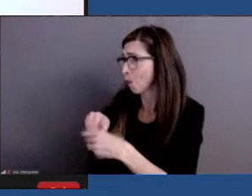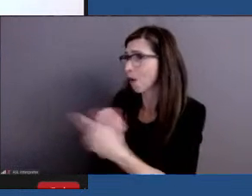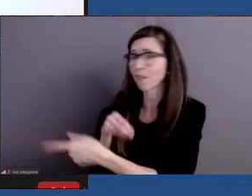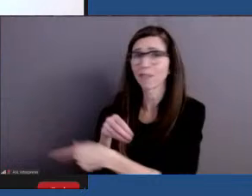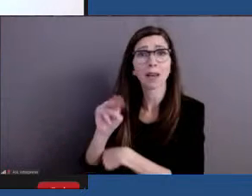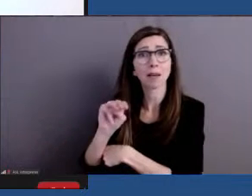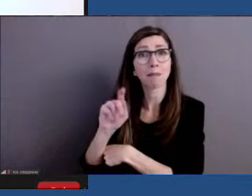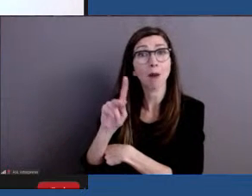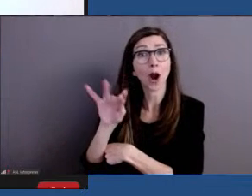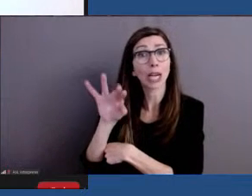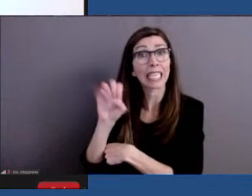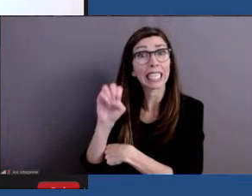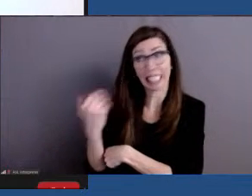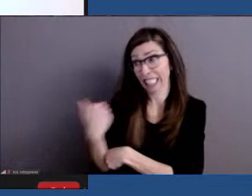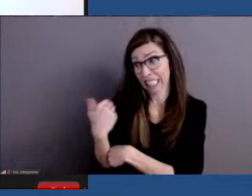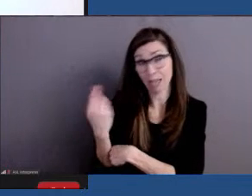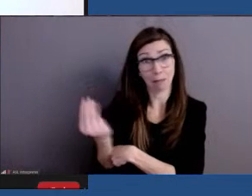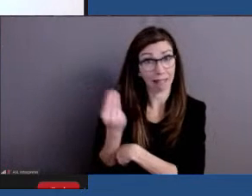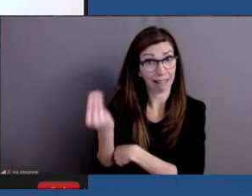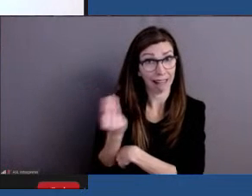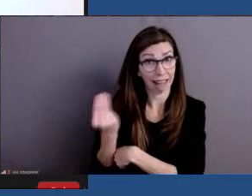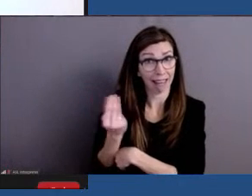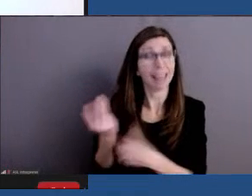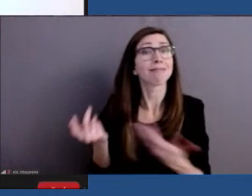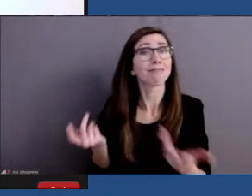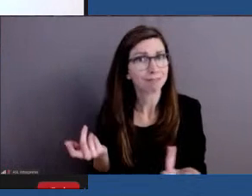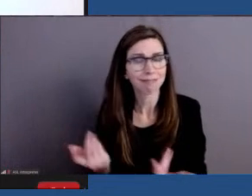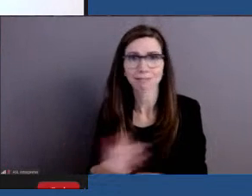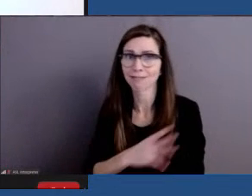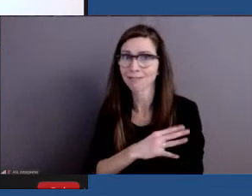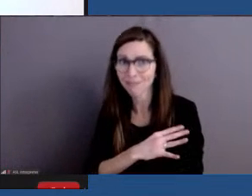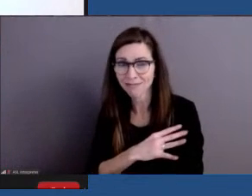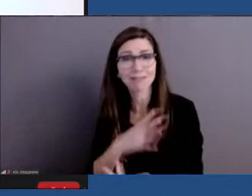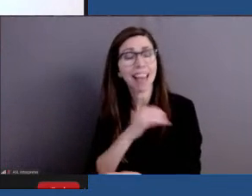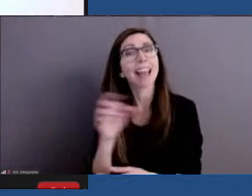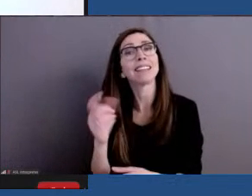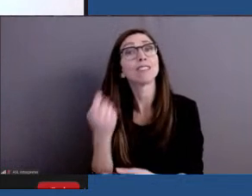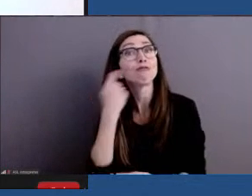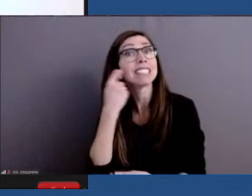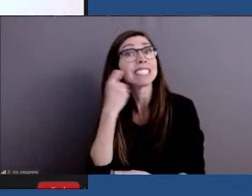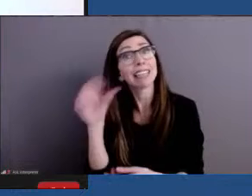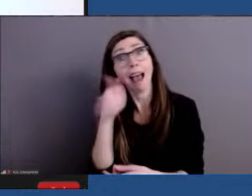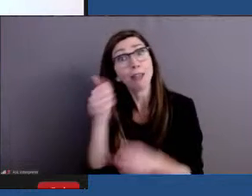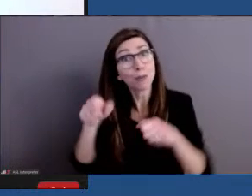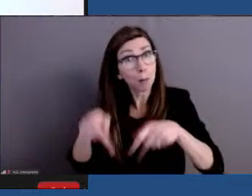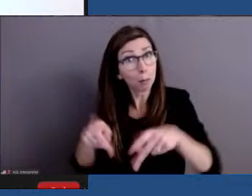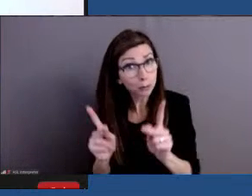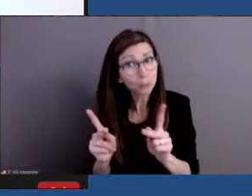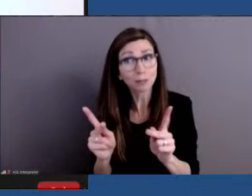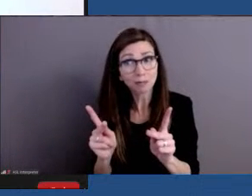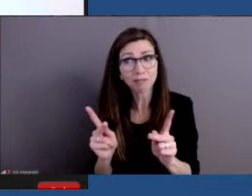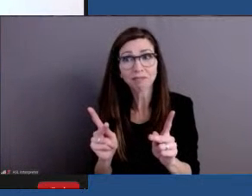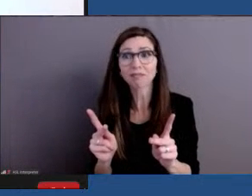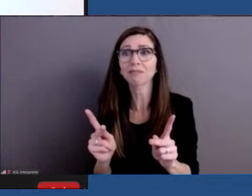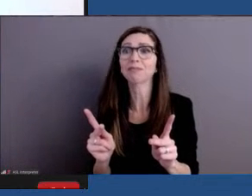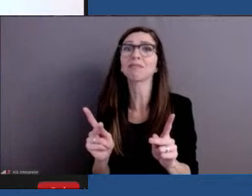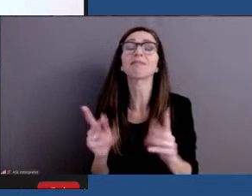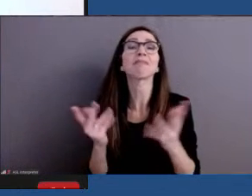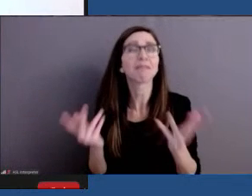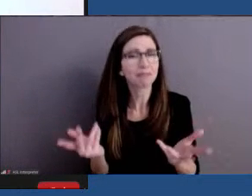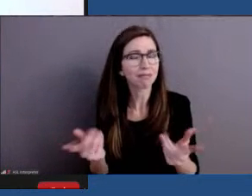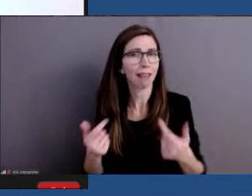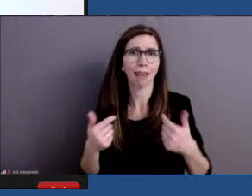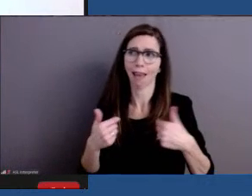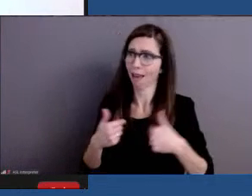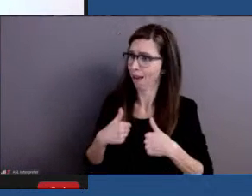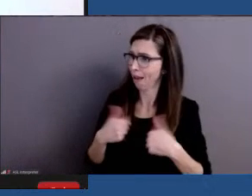Monday. And one of the most recent opportunities was I was able to facilitate a focus group for